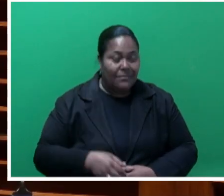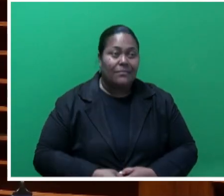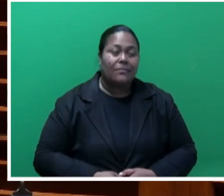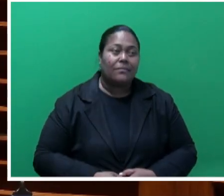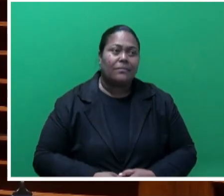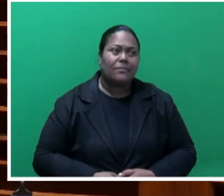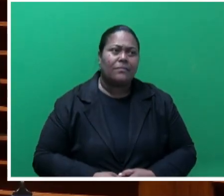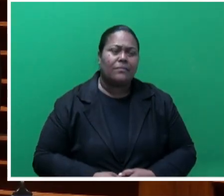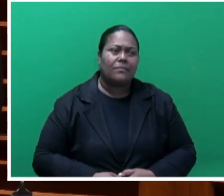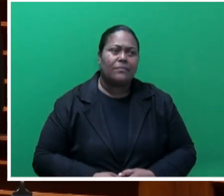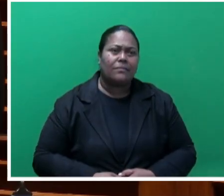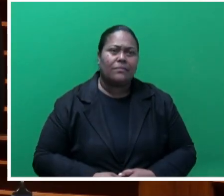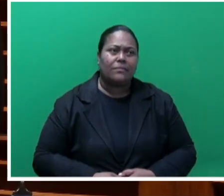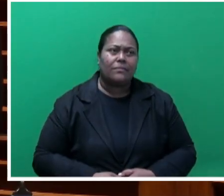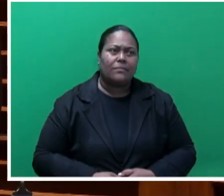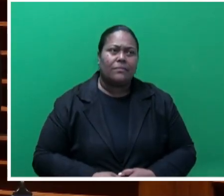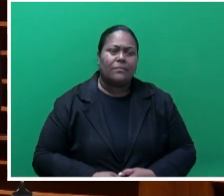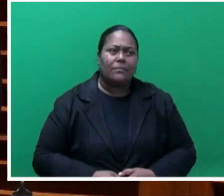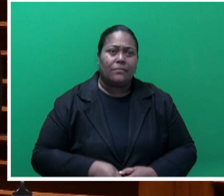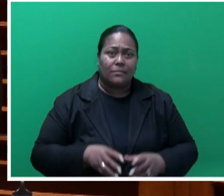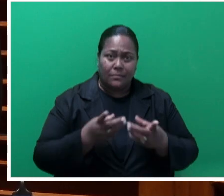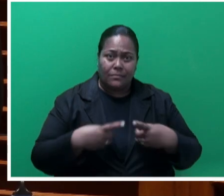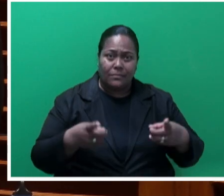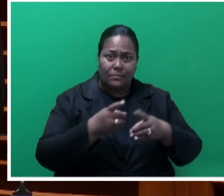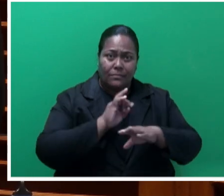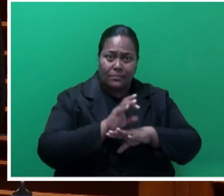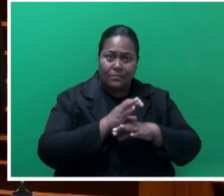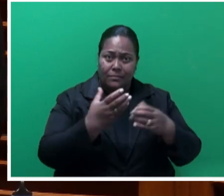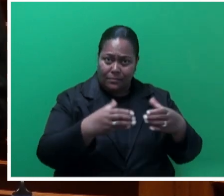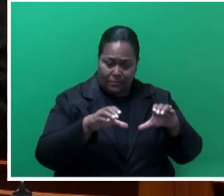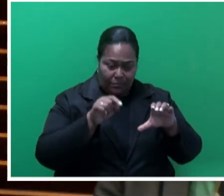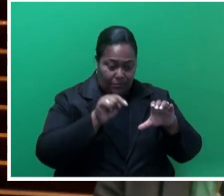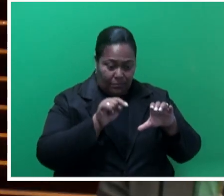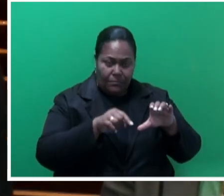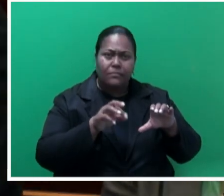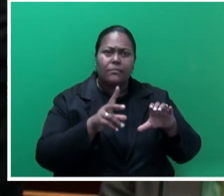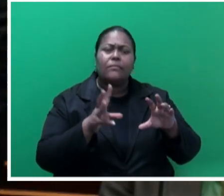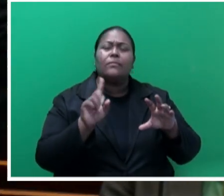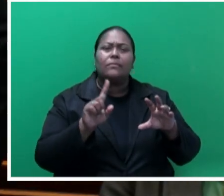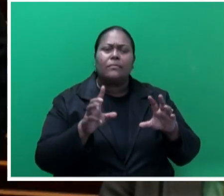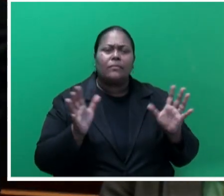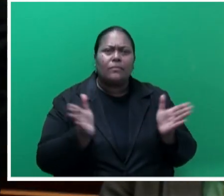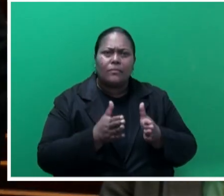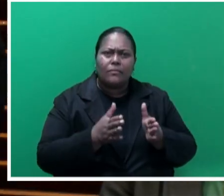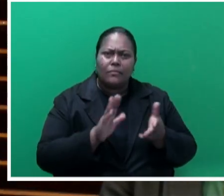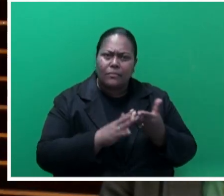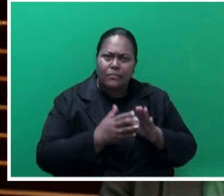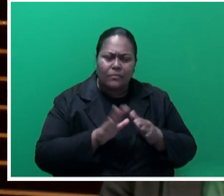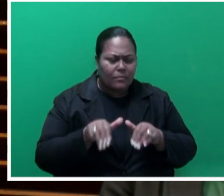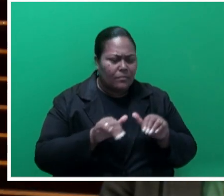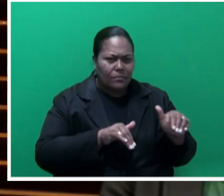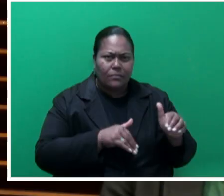The main purpose of the District Advisory Council was to provide a forum for multi-ethnic and minority communities to participate in the